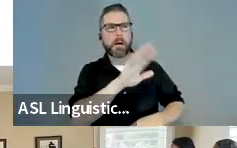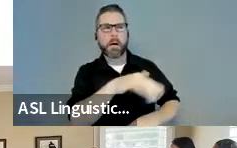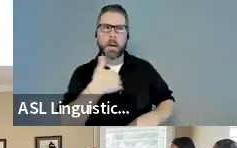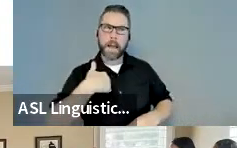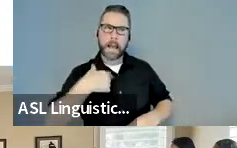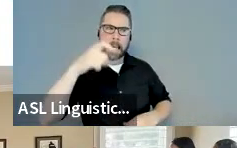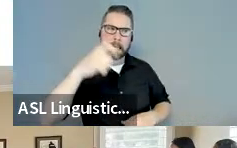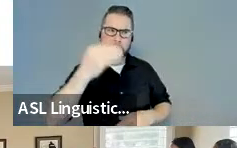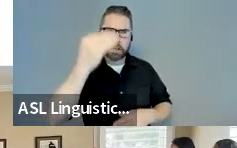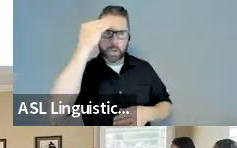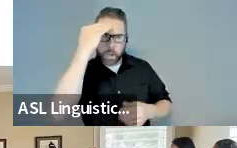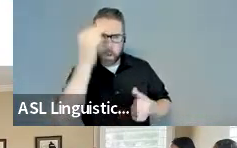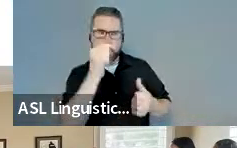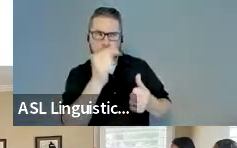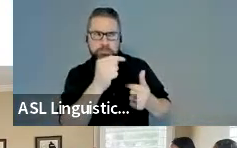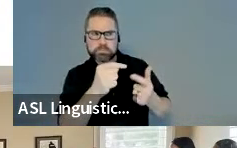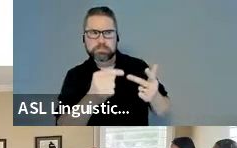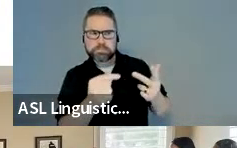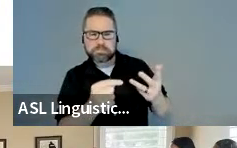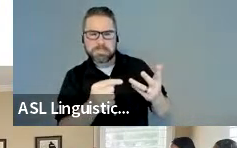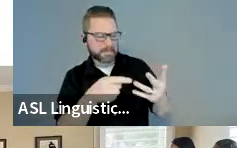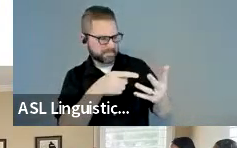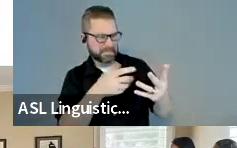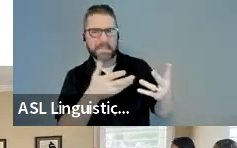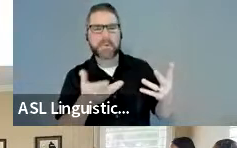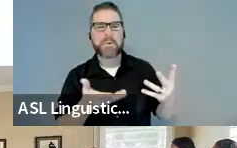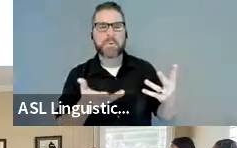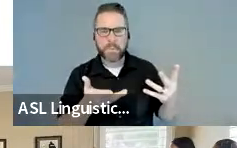make, a formal support.